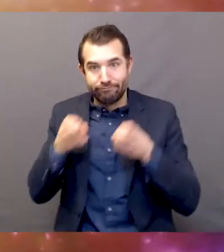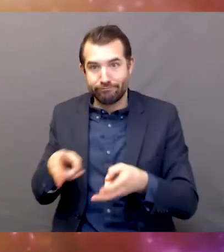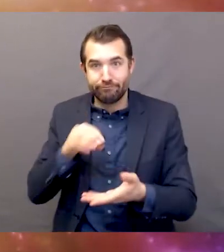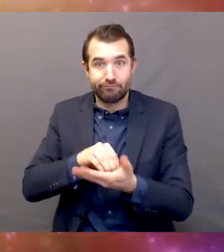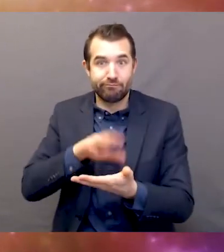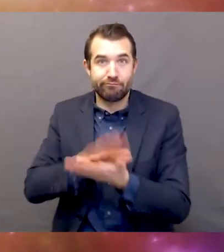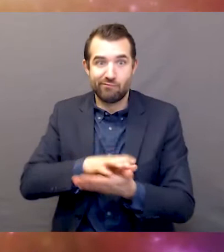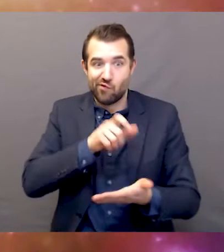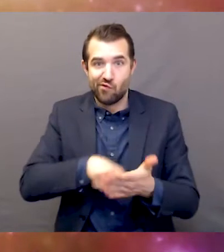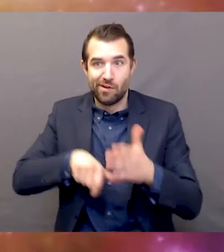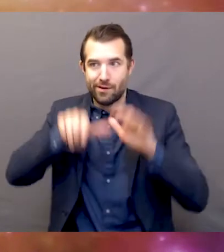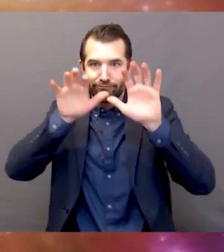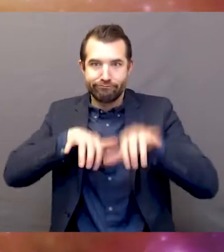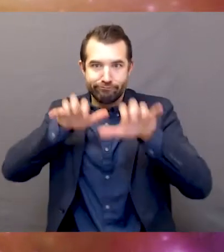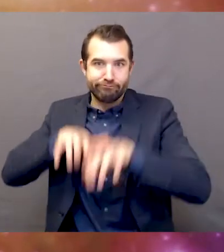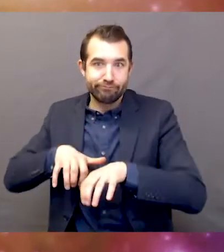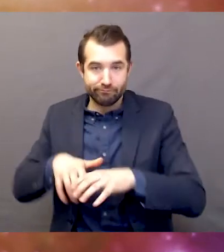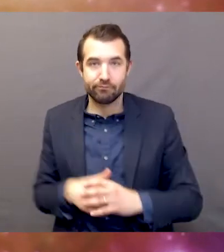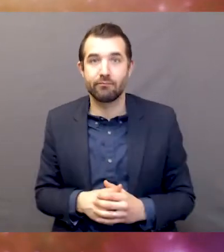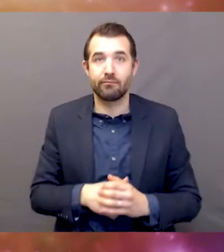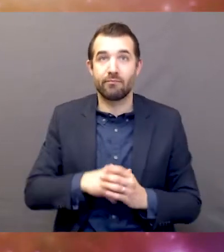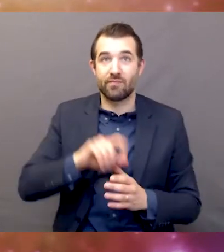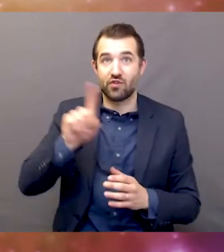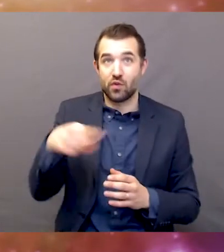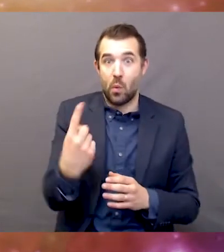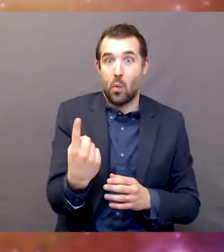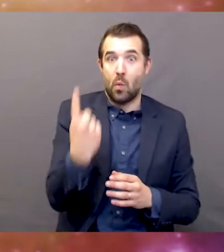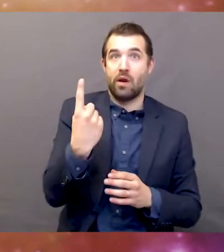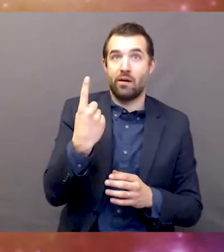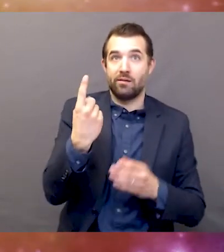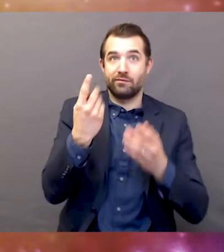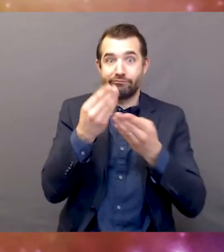all astronomers. And it's the only resolved black hole.